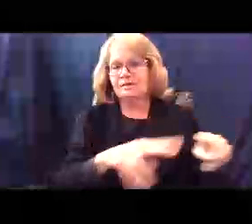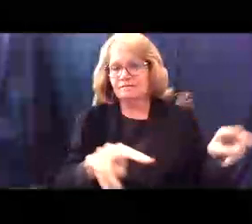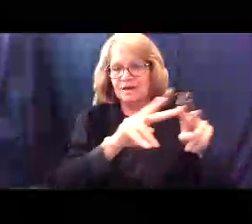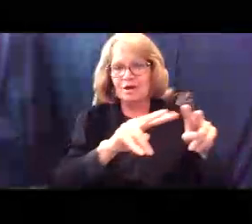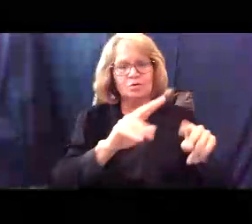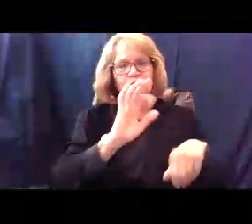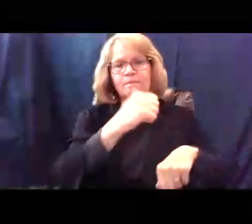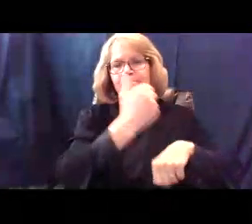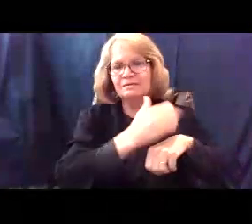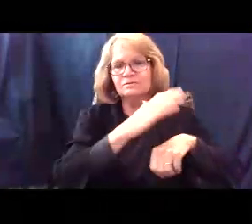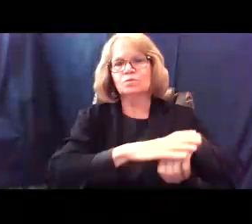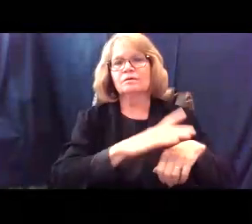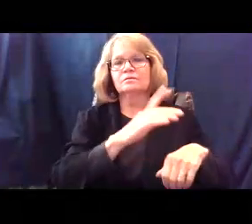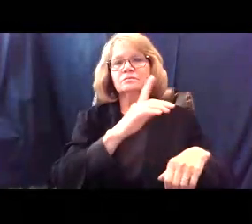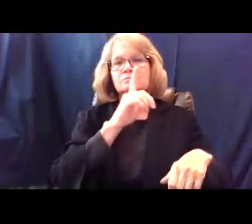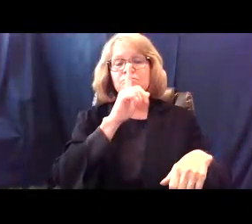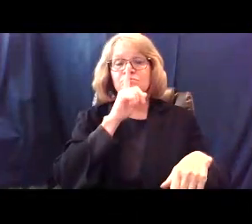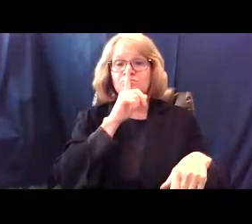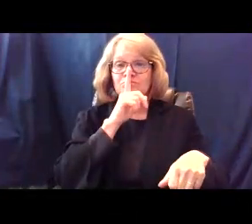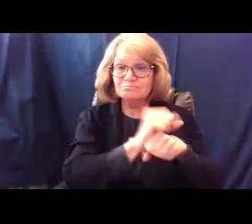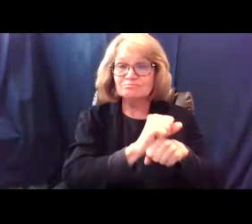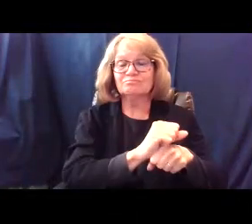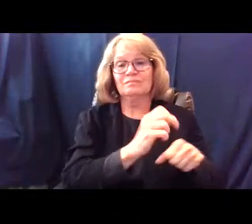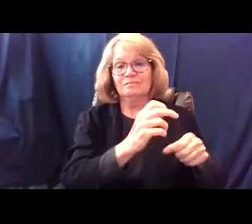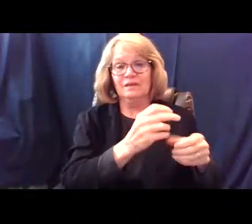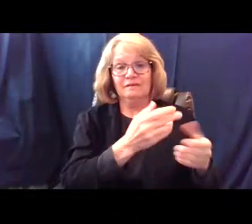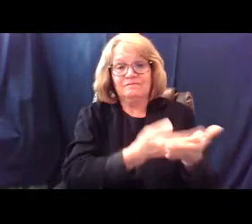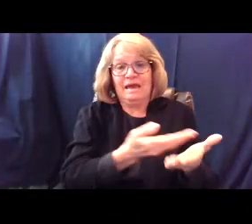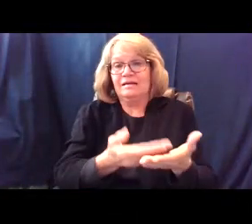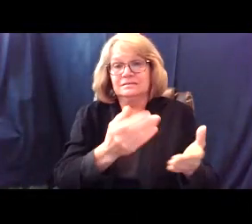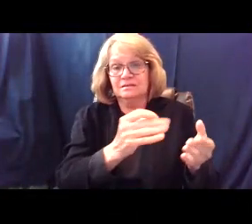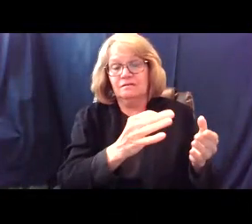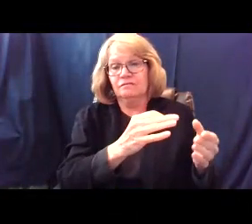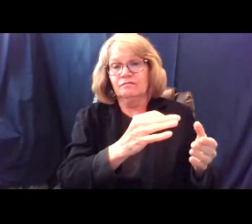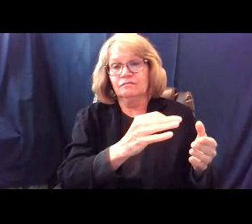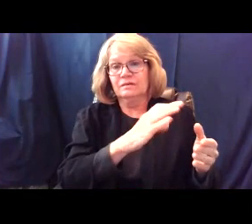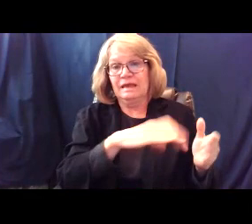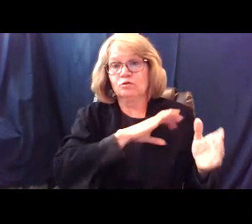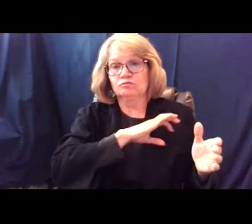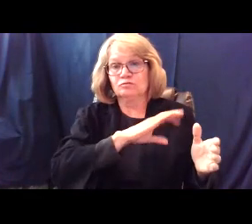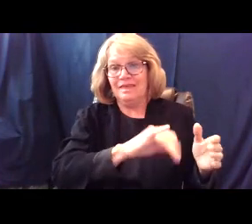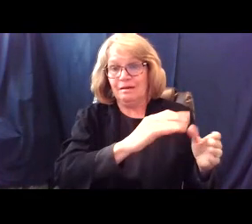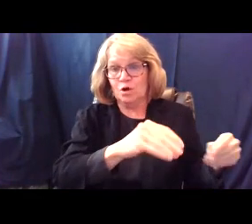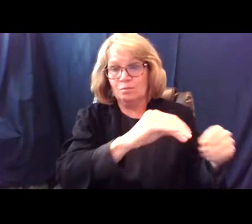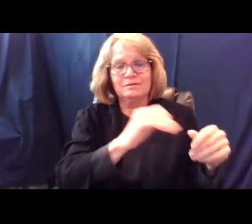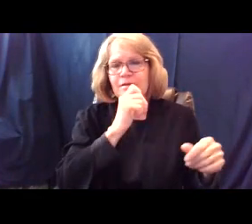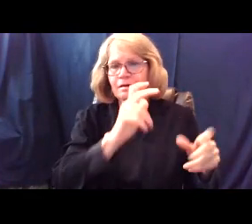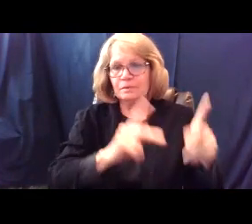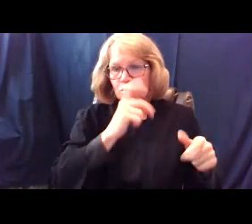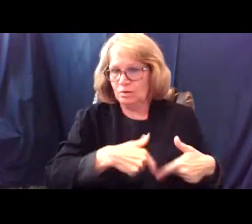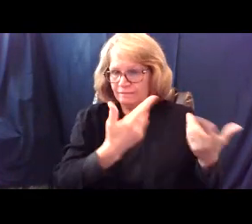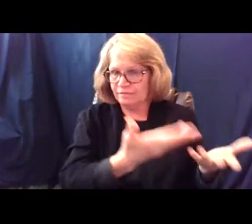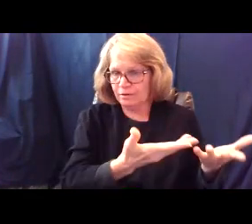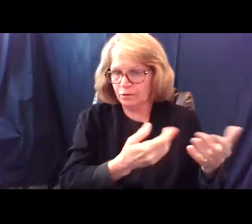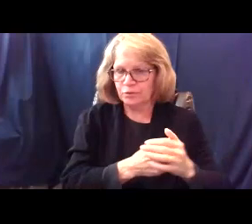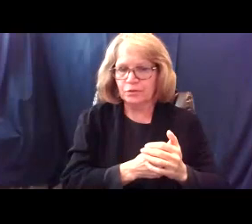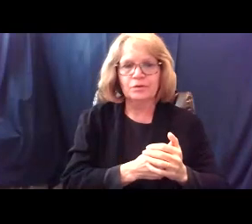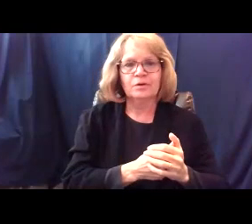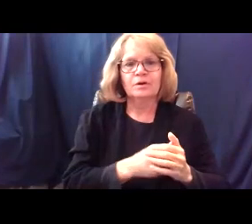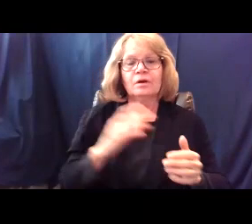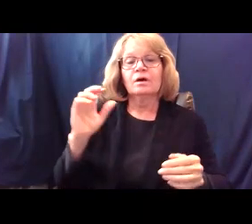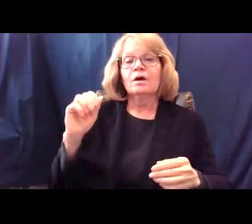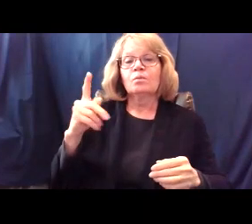the actual facts of the property, the actual characteristics of the property, not the folks who live there. And then appraisal